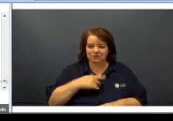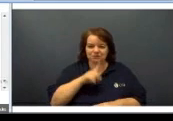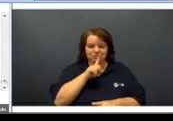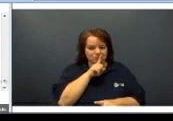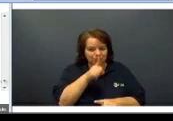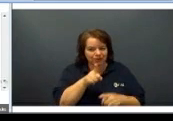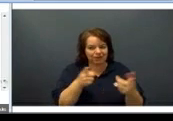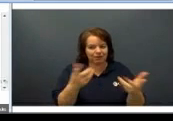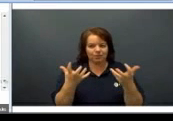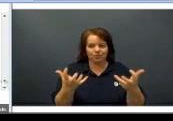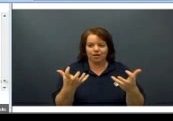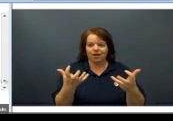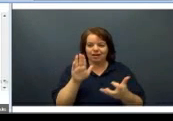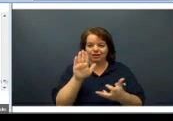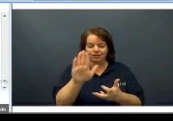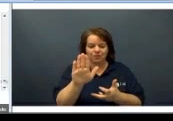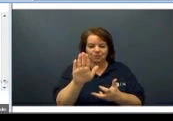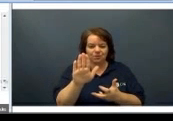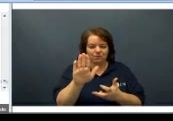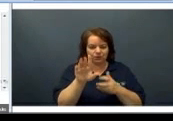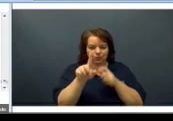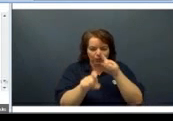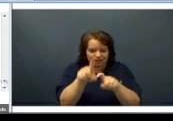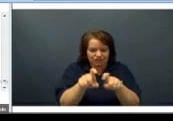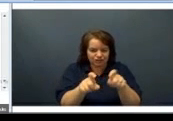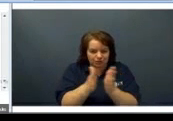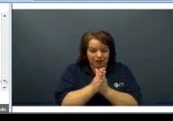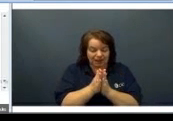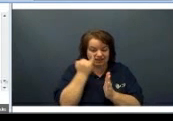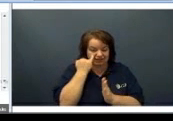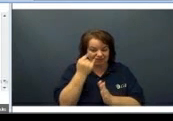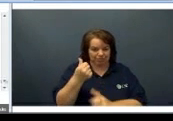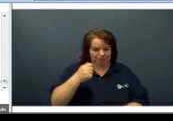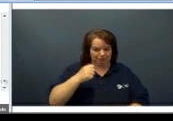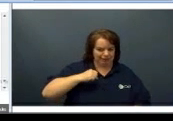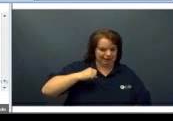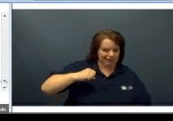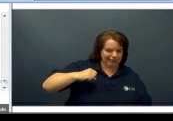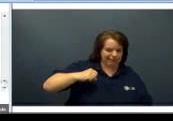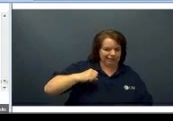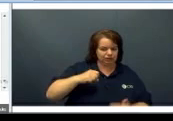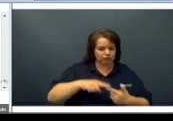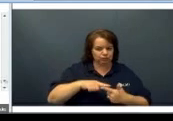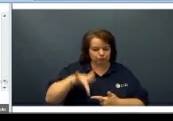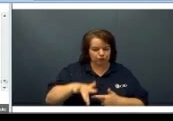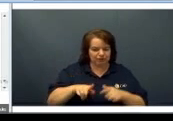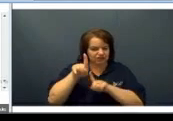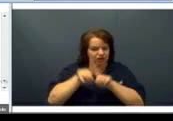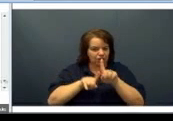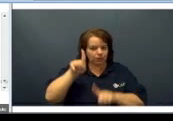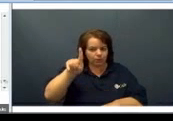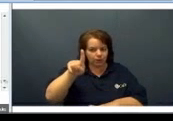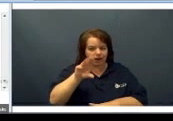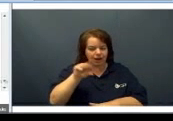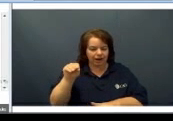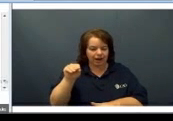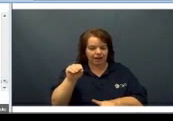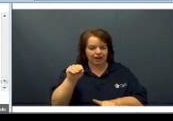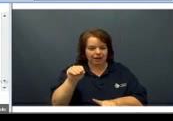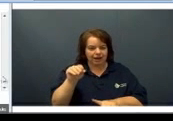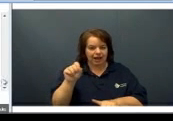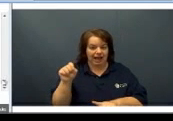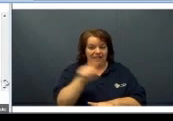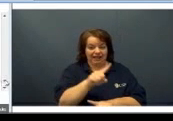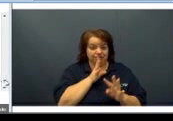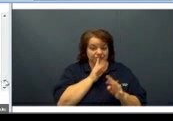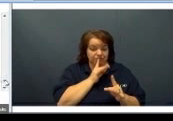later. Please, we really would like to have you ask your questions. If you're hesitant to press